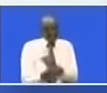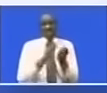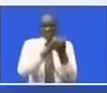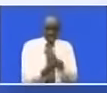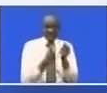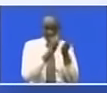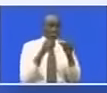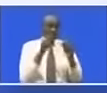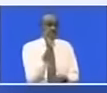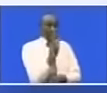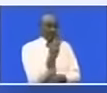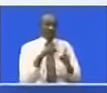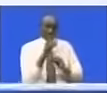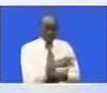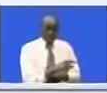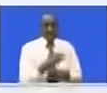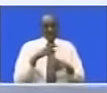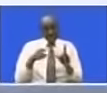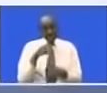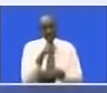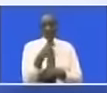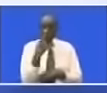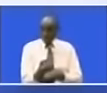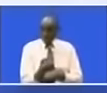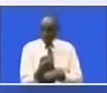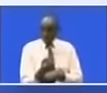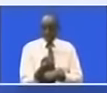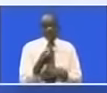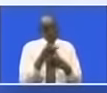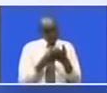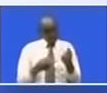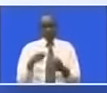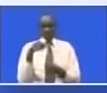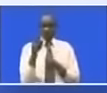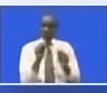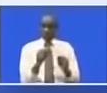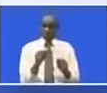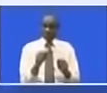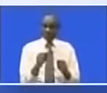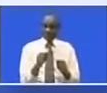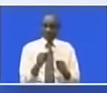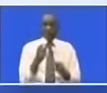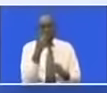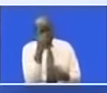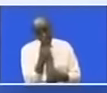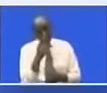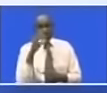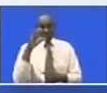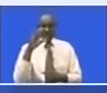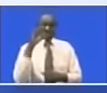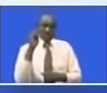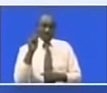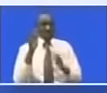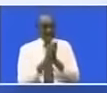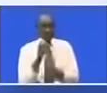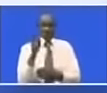and the incumbent, as we can call him, I don't know whether both are incumbent because they just, one is in CCM and the other one just left